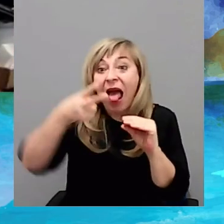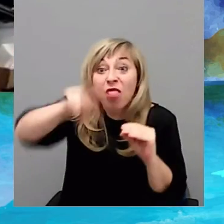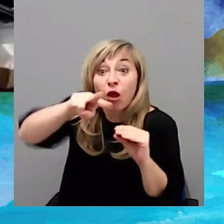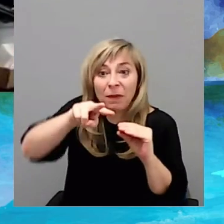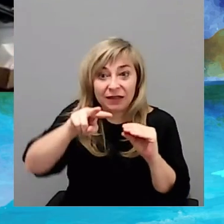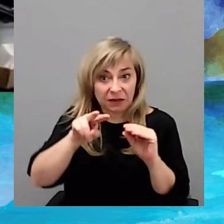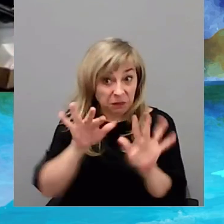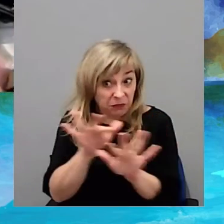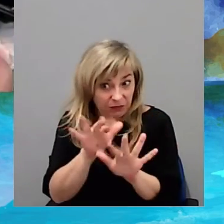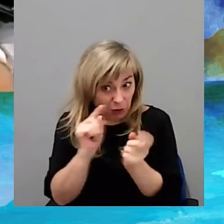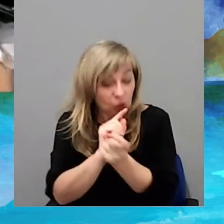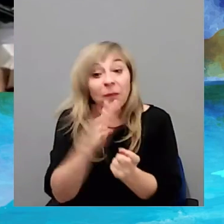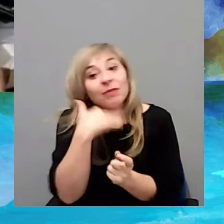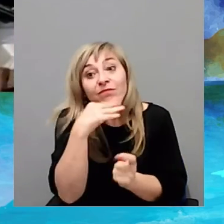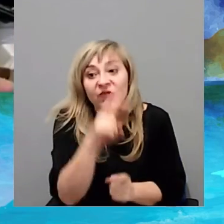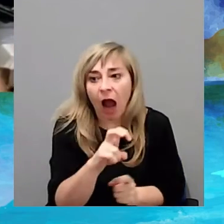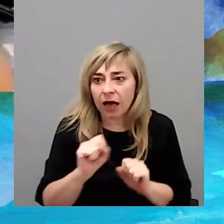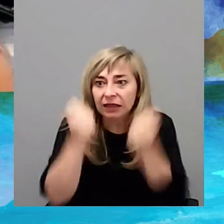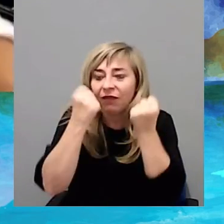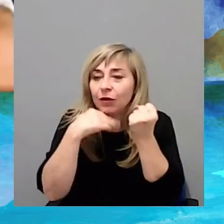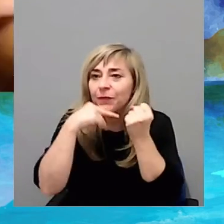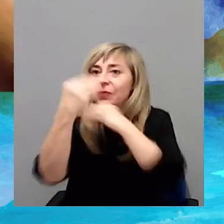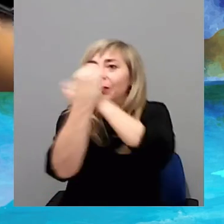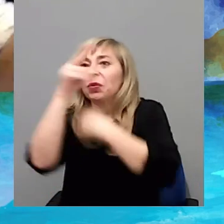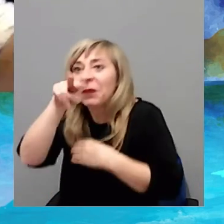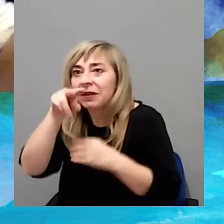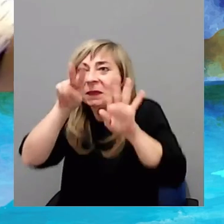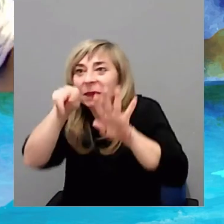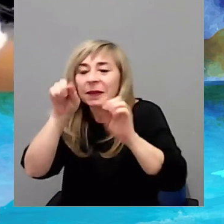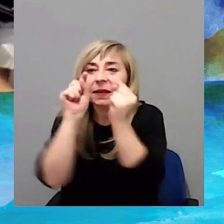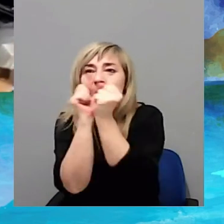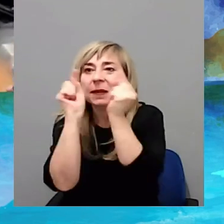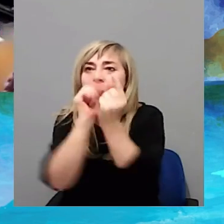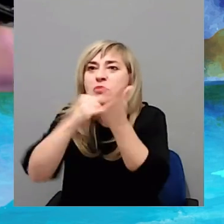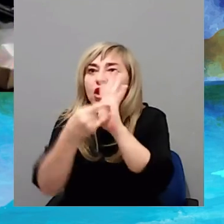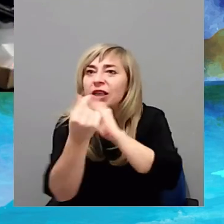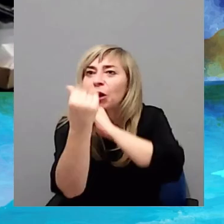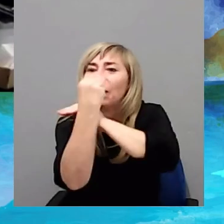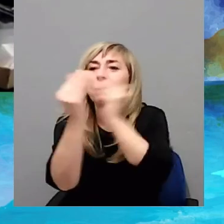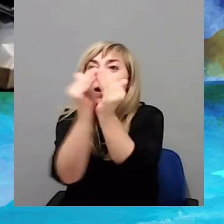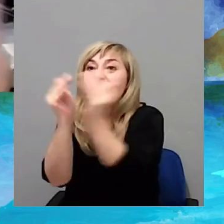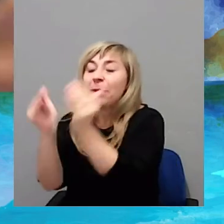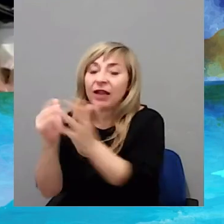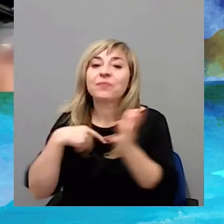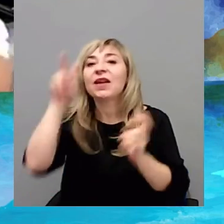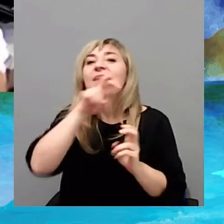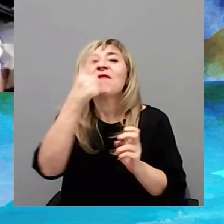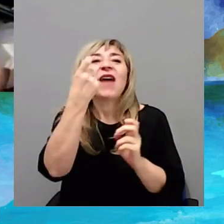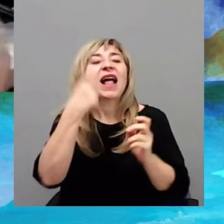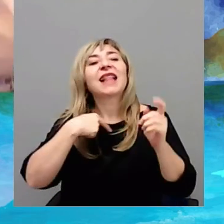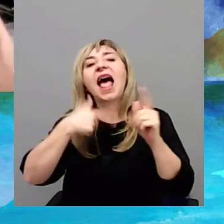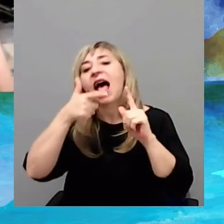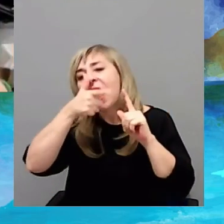it only works to receive funding for a couple of months, but we need to keep working on that all the time. We're always